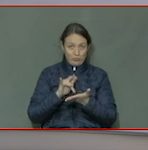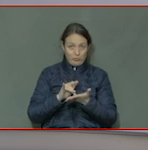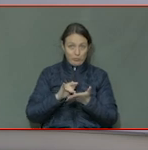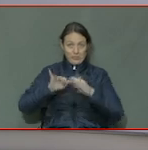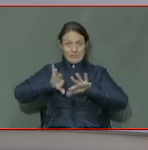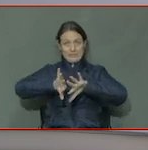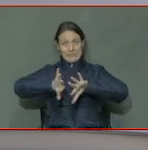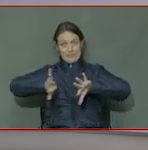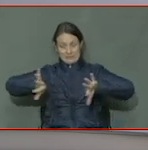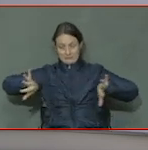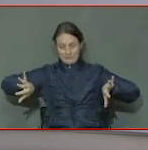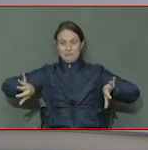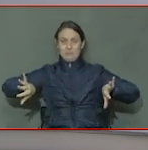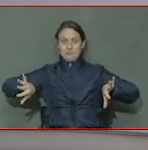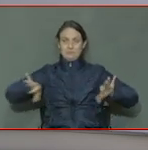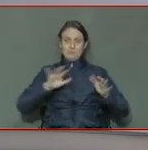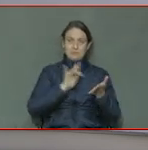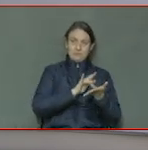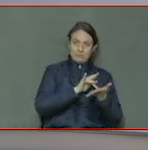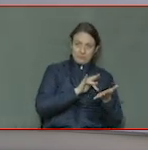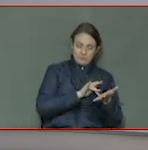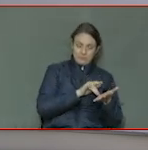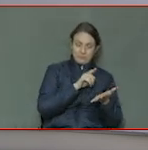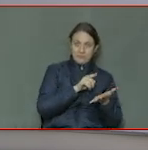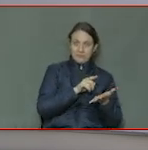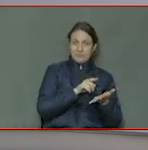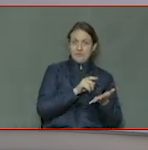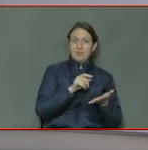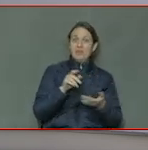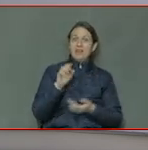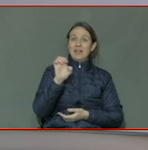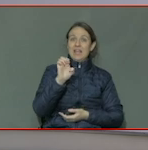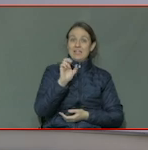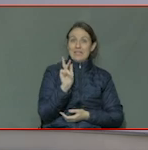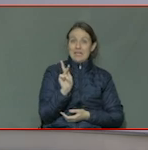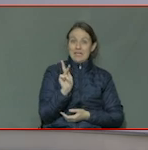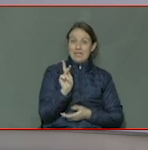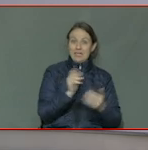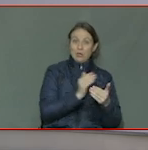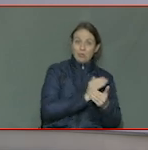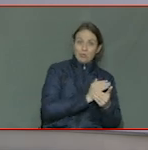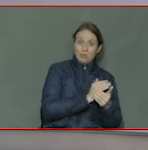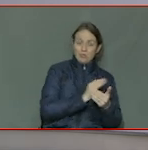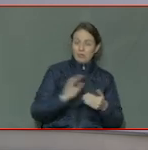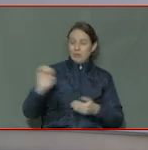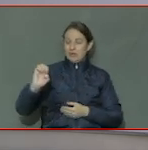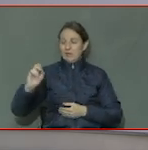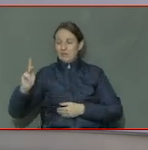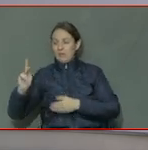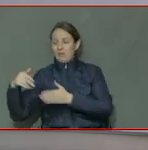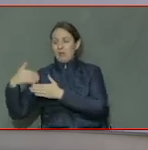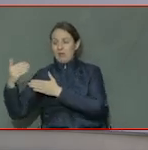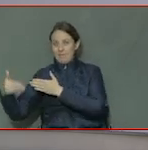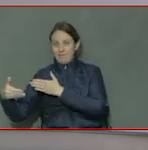important. Separately, I must calculate the total kinetic energy before, and I must calculate the total kinetic